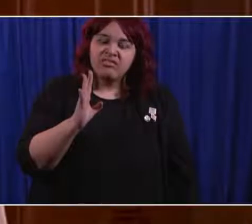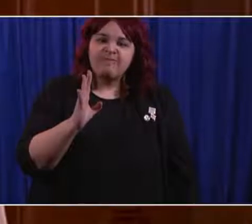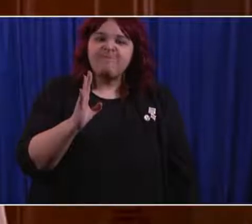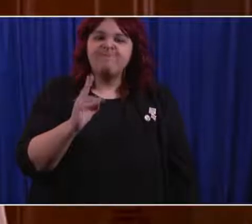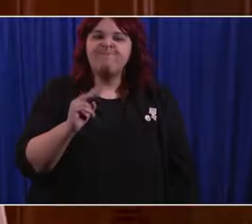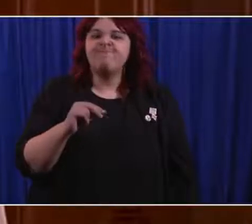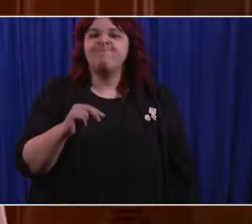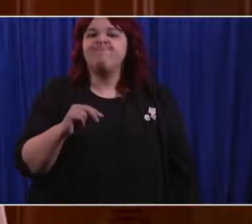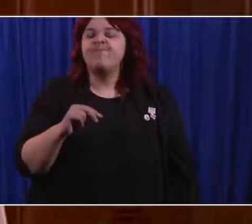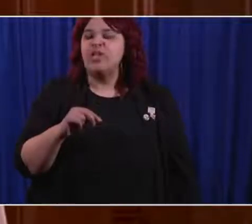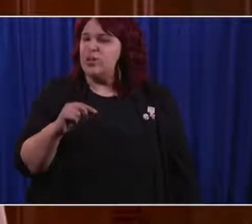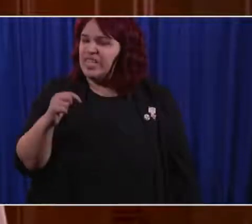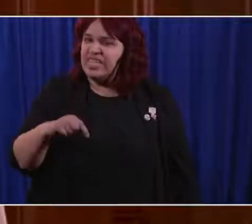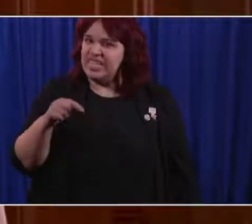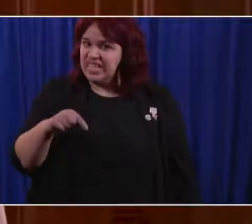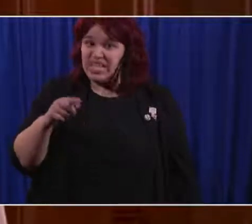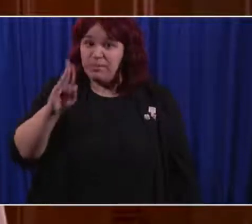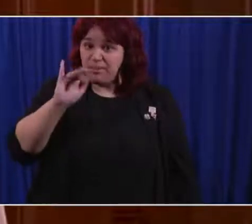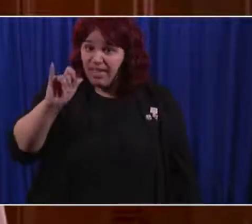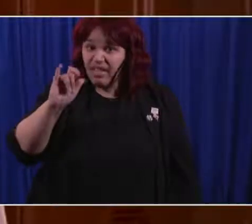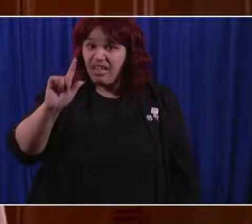Its passage,